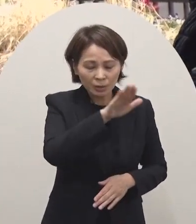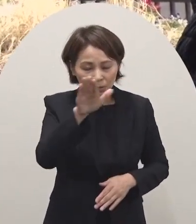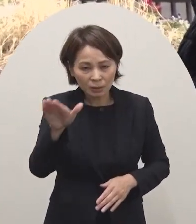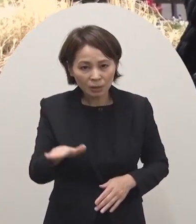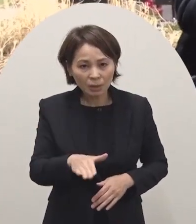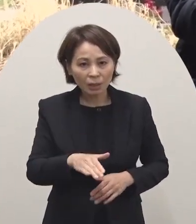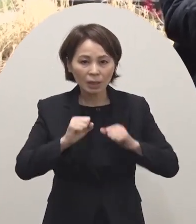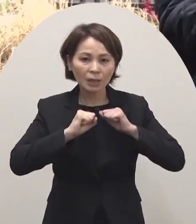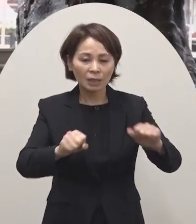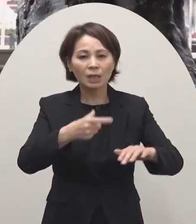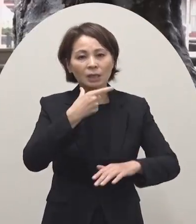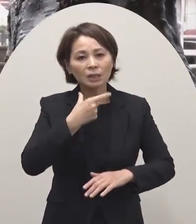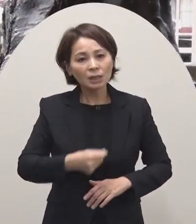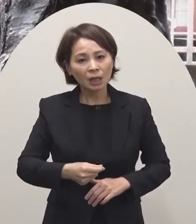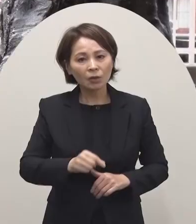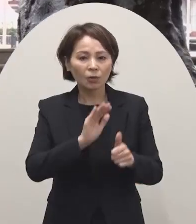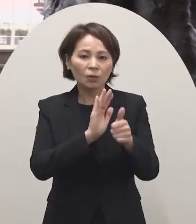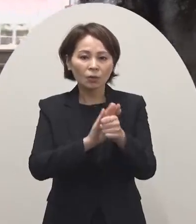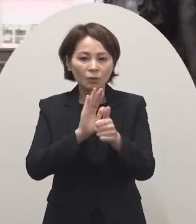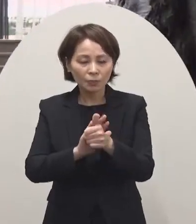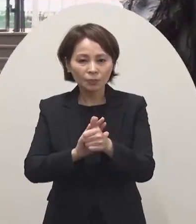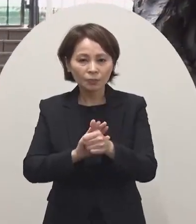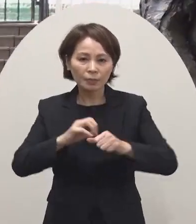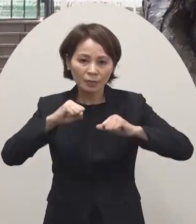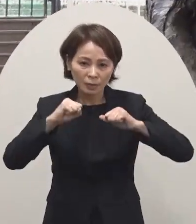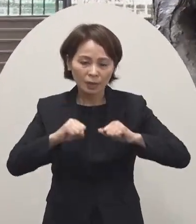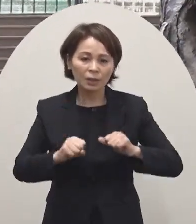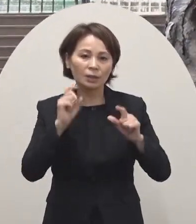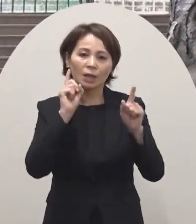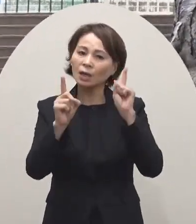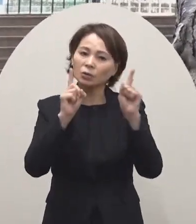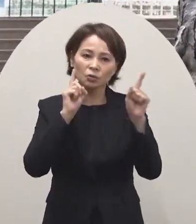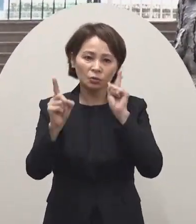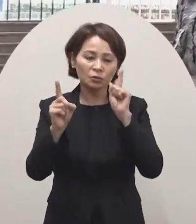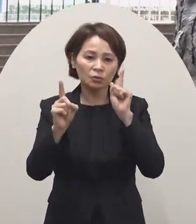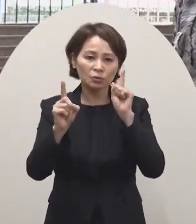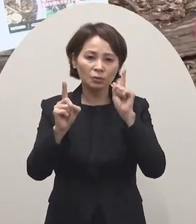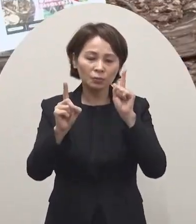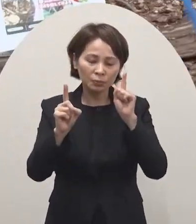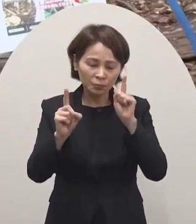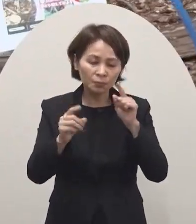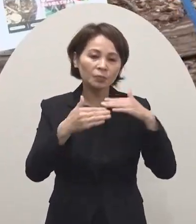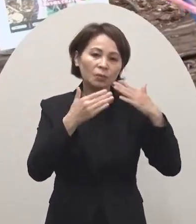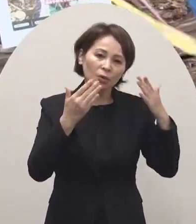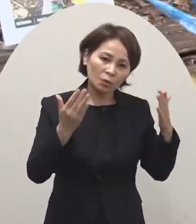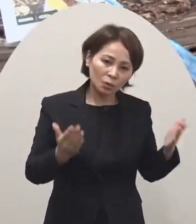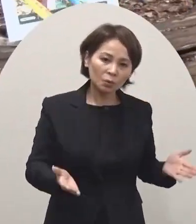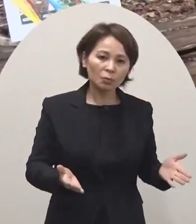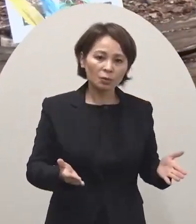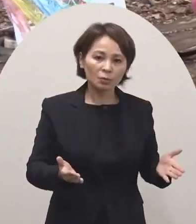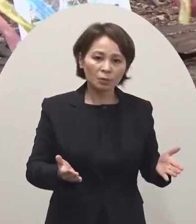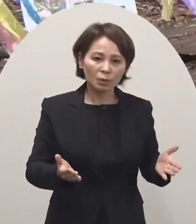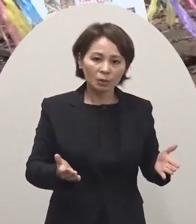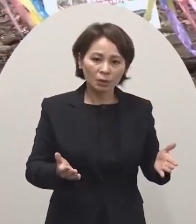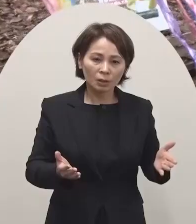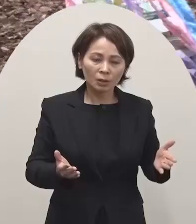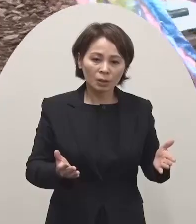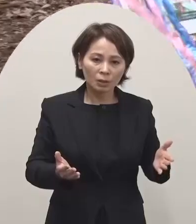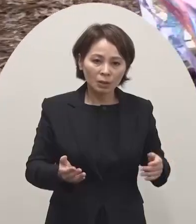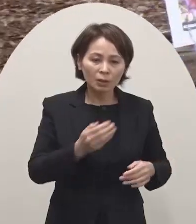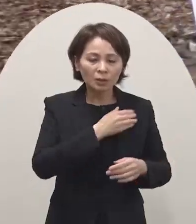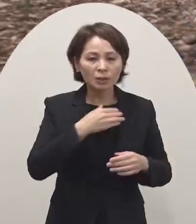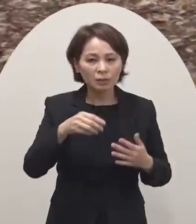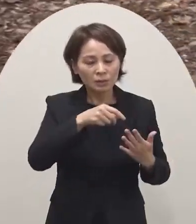park supports each want to try. It is a place where you can choose to relax and do nothing as well as play. We